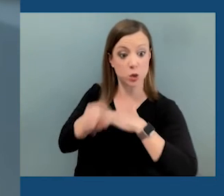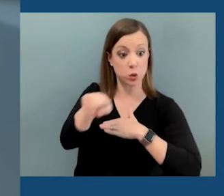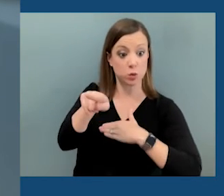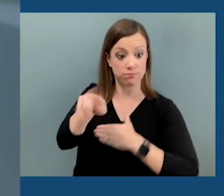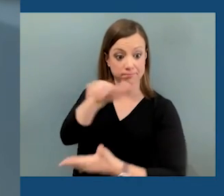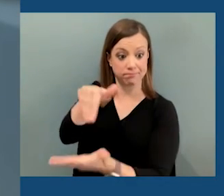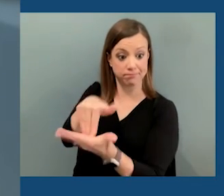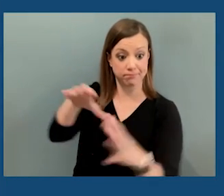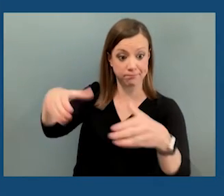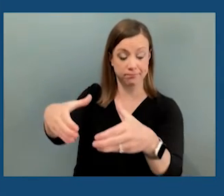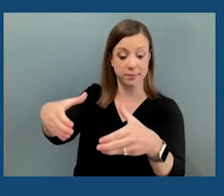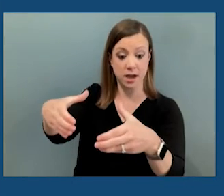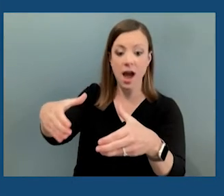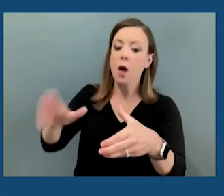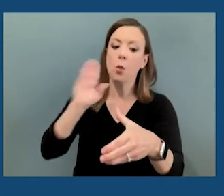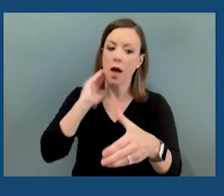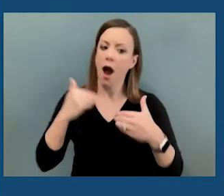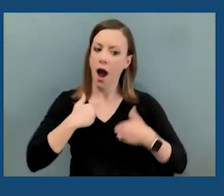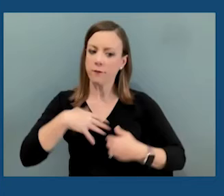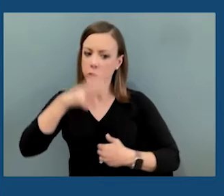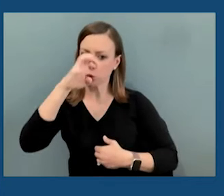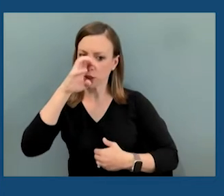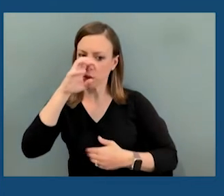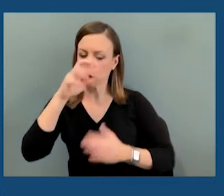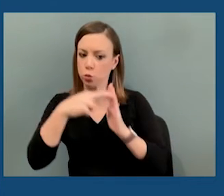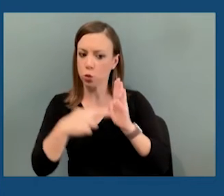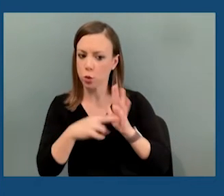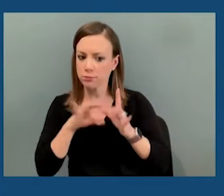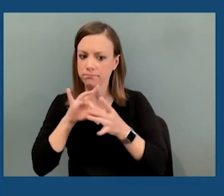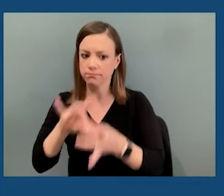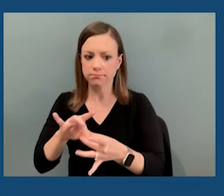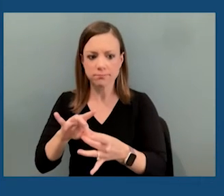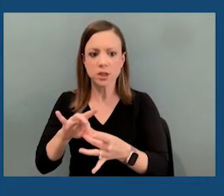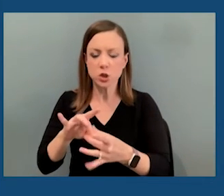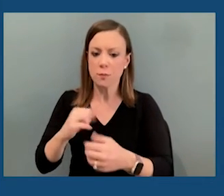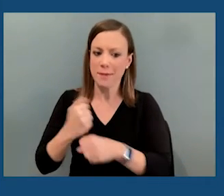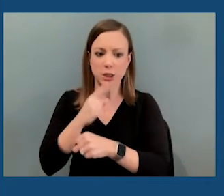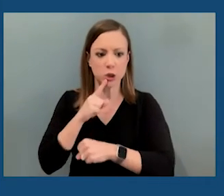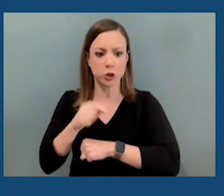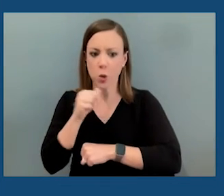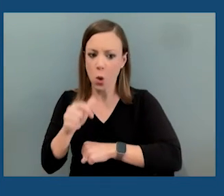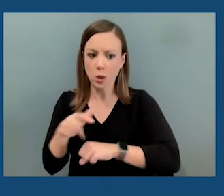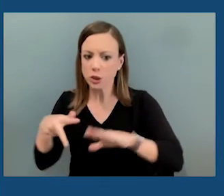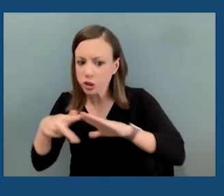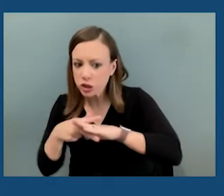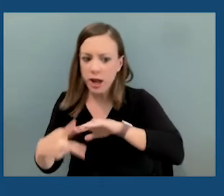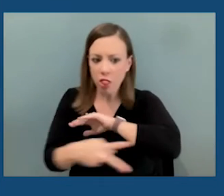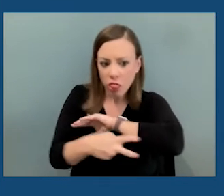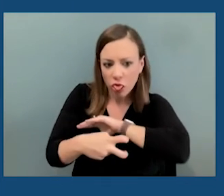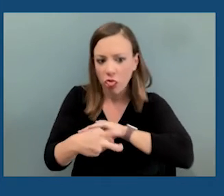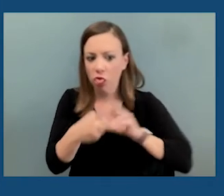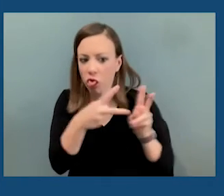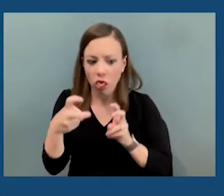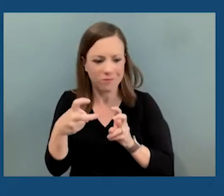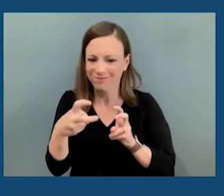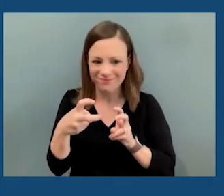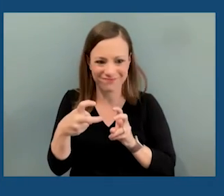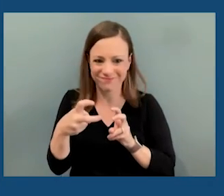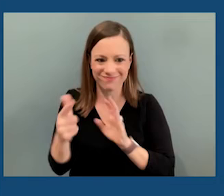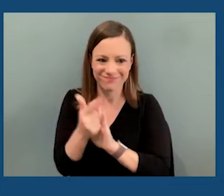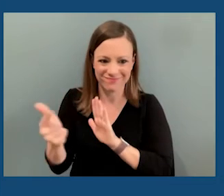in academia. So the private sector, all of you here gathered today, you're critical to making these investments to make this pay